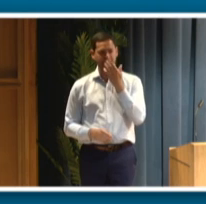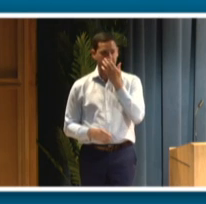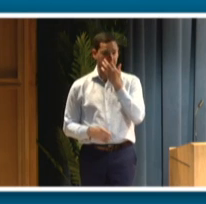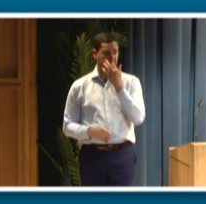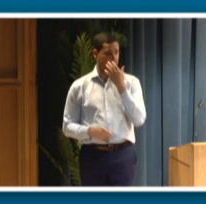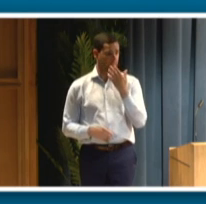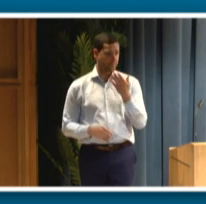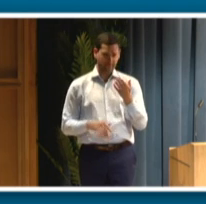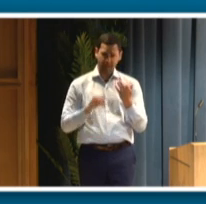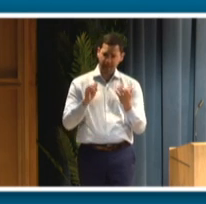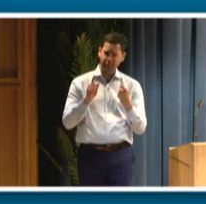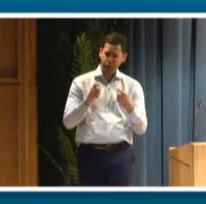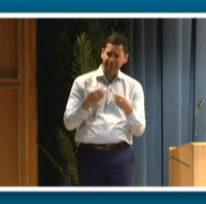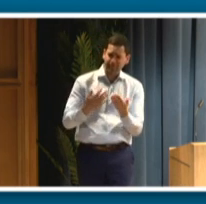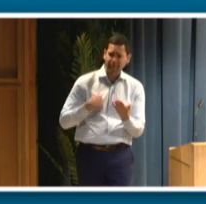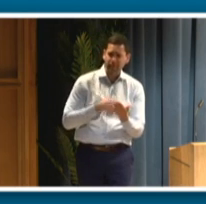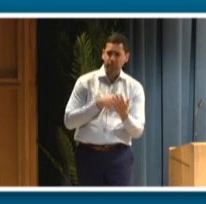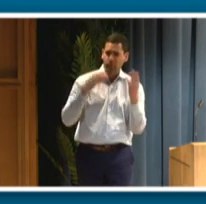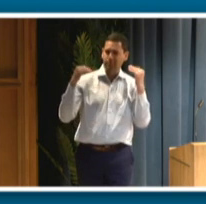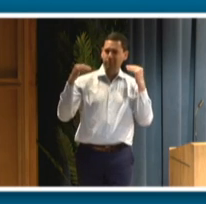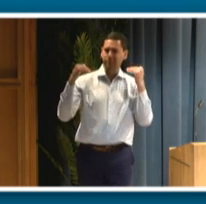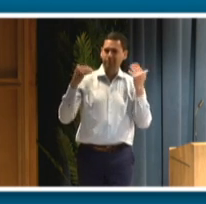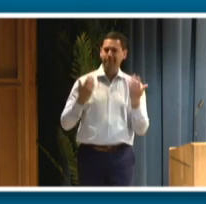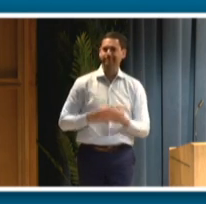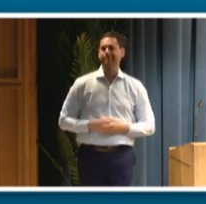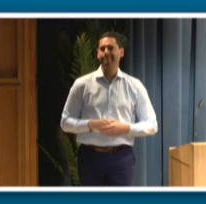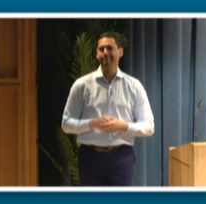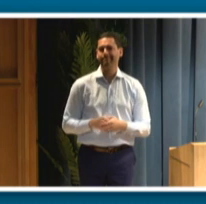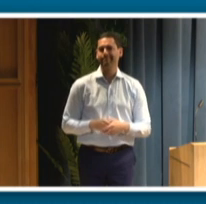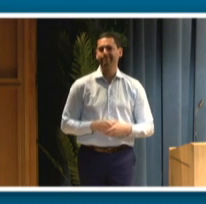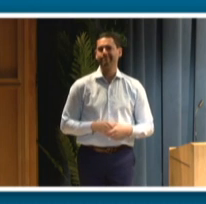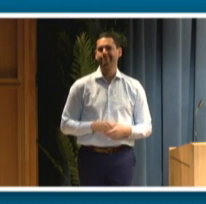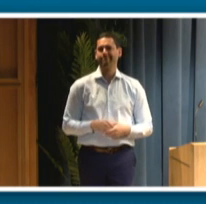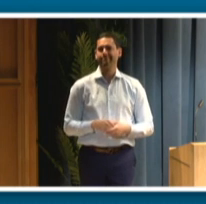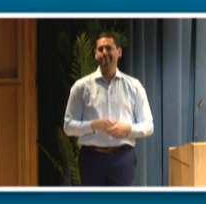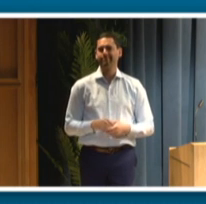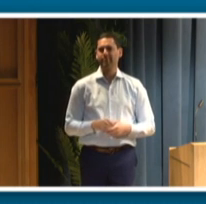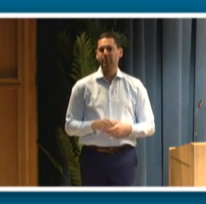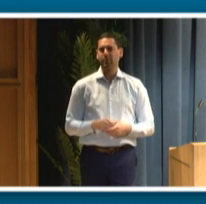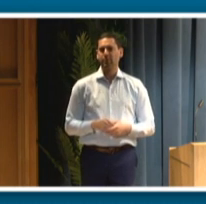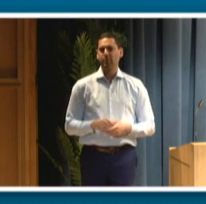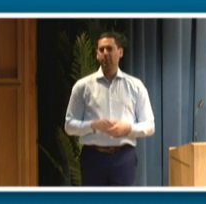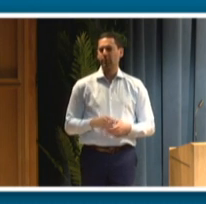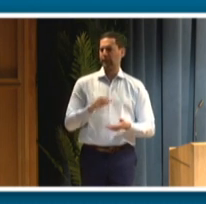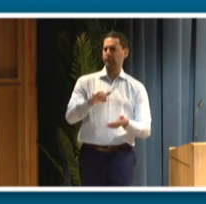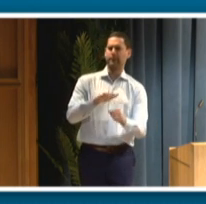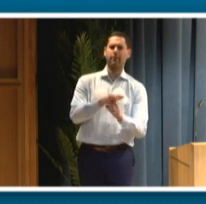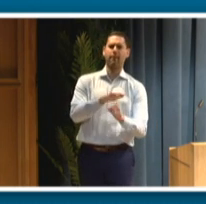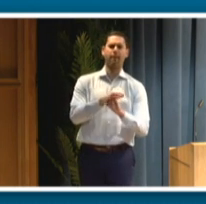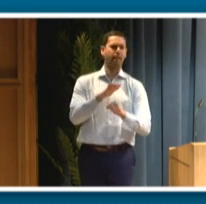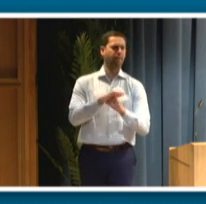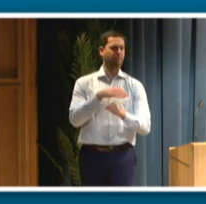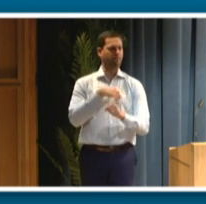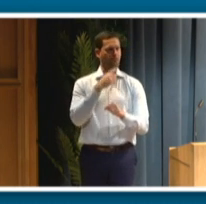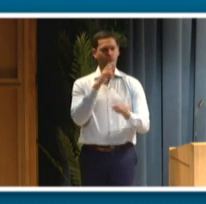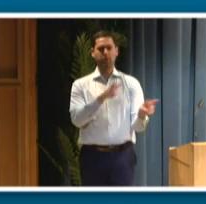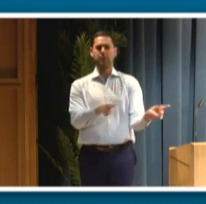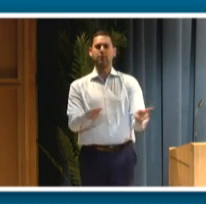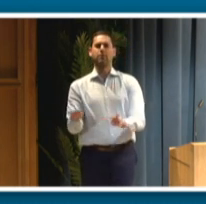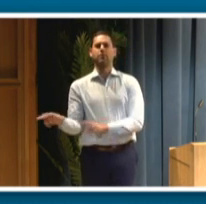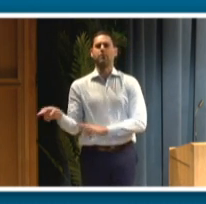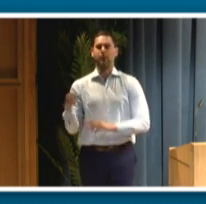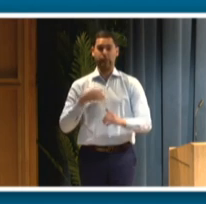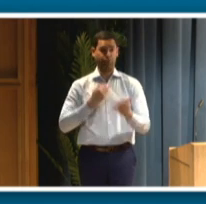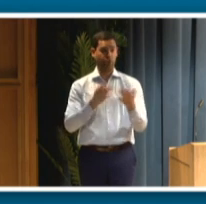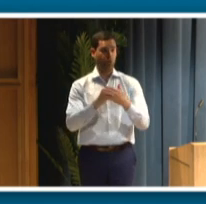enough to give us hope. That should be enough to help us understand that as a world, right, and that's everywhere in the world, not